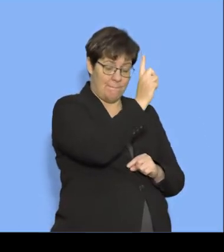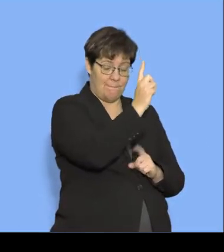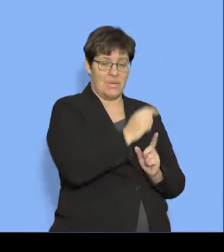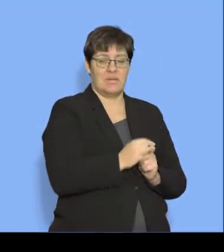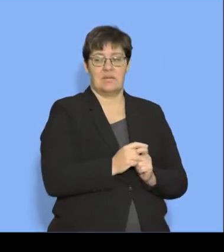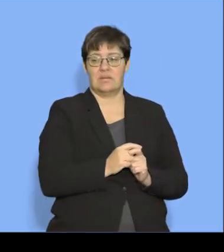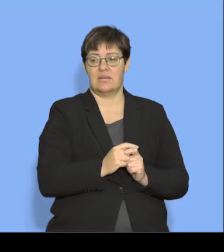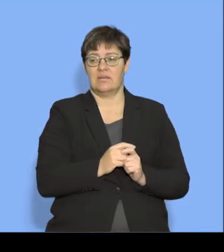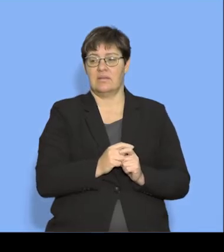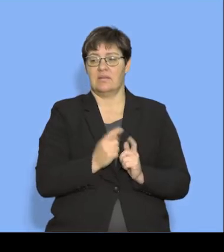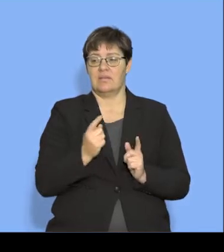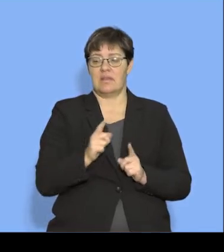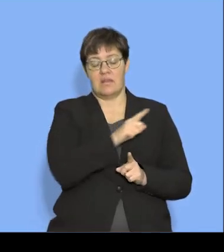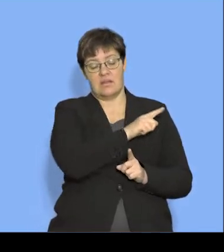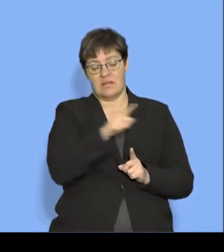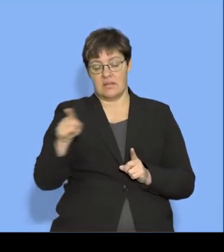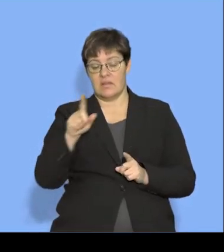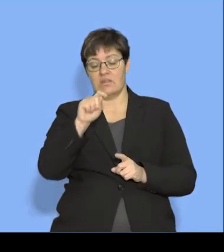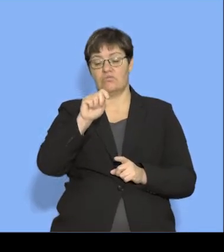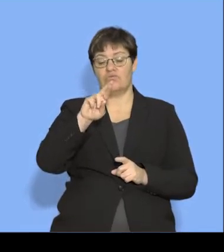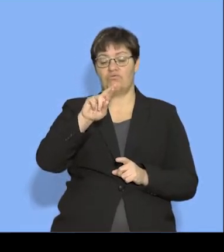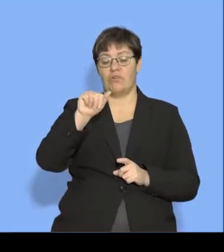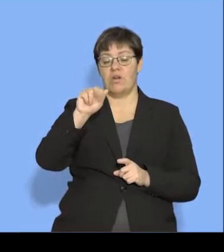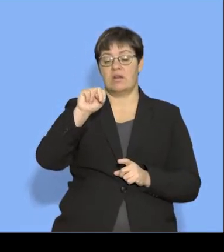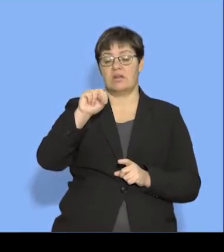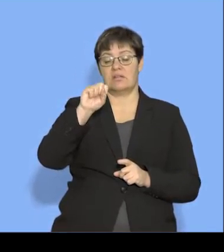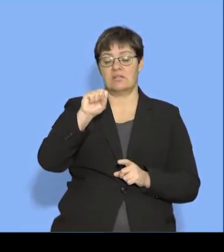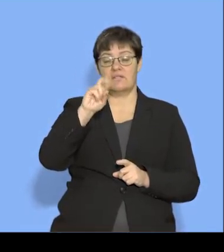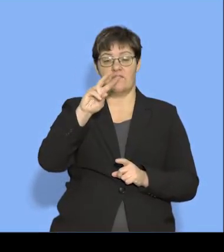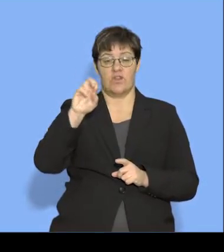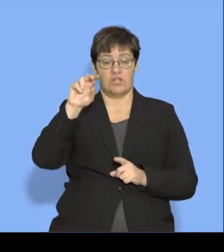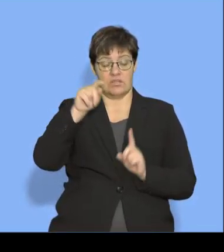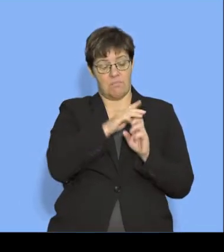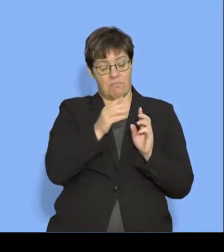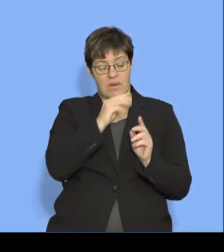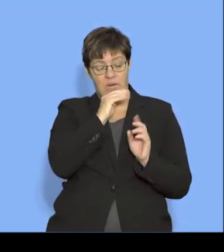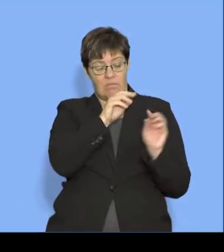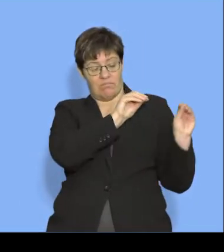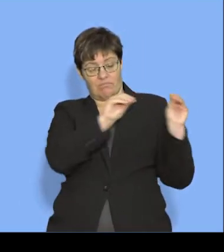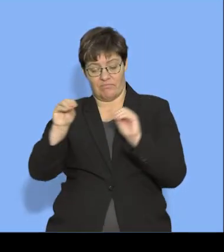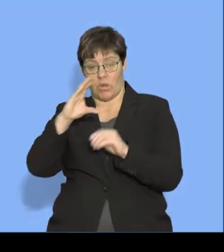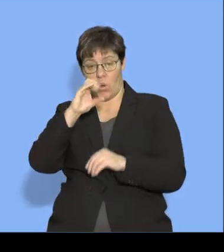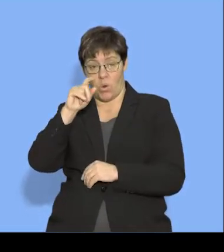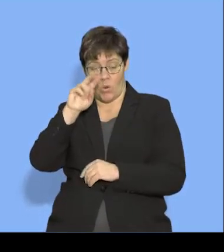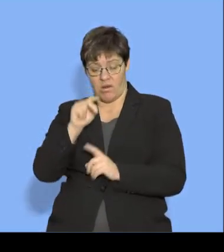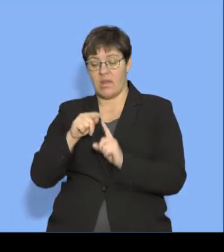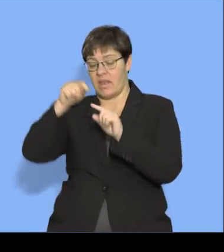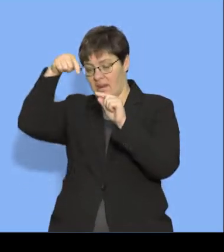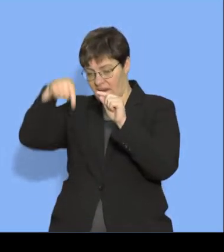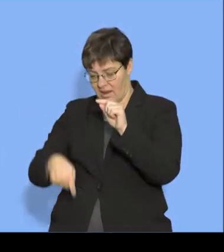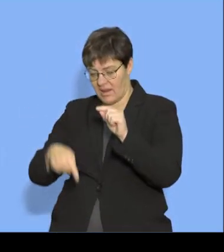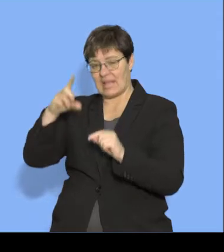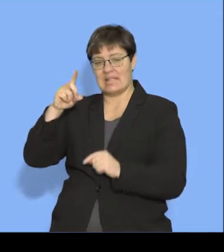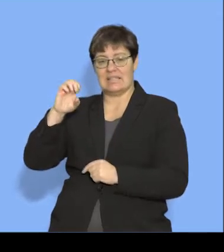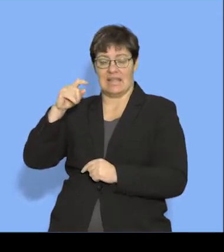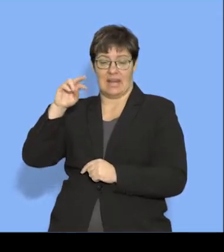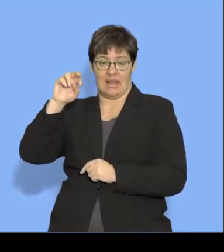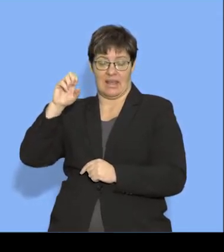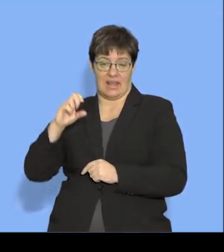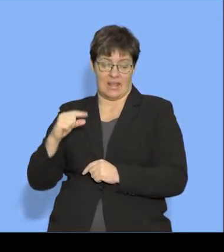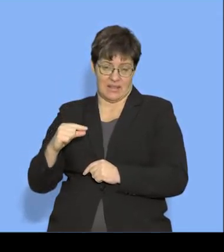moves up. We then have the transverse colon, and then finally ending off with the